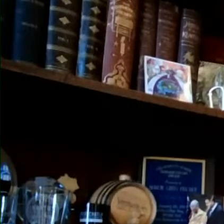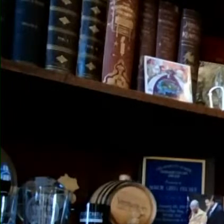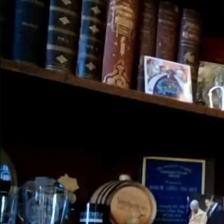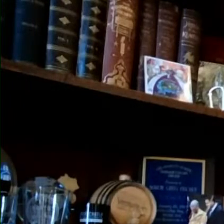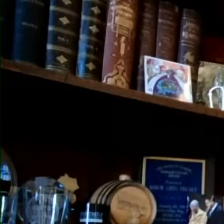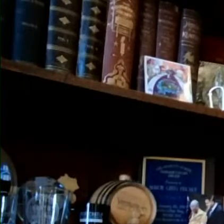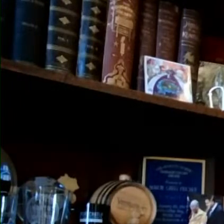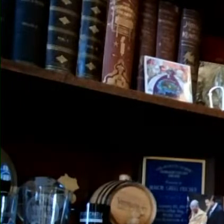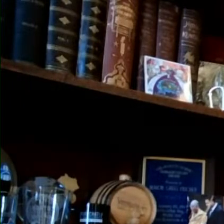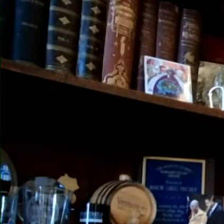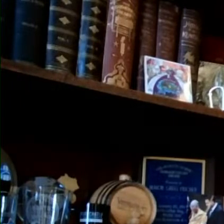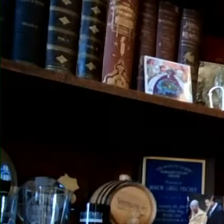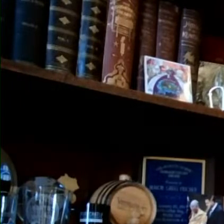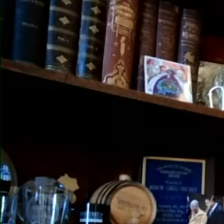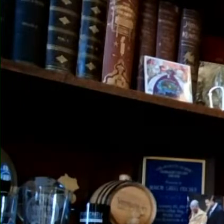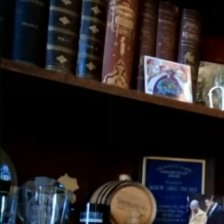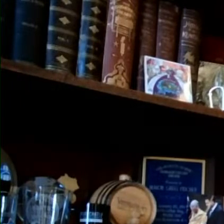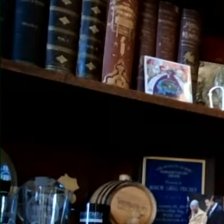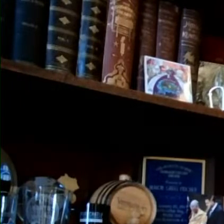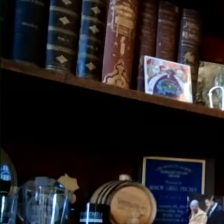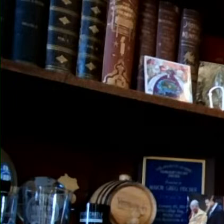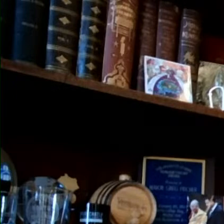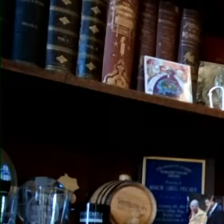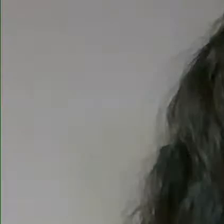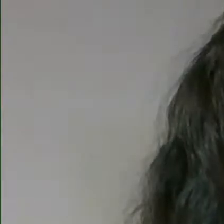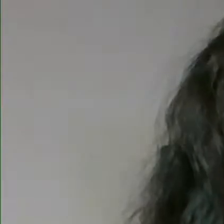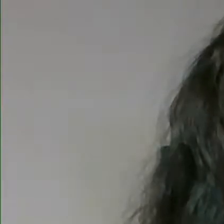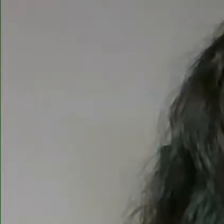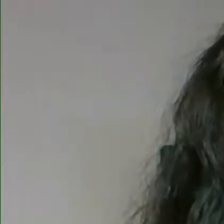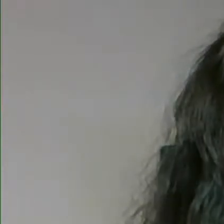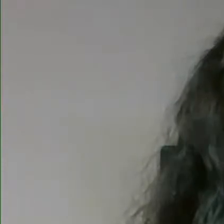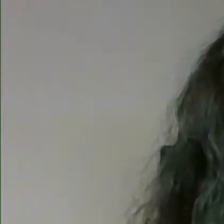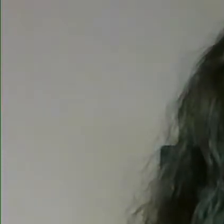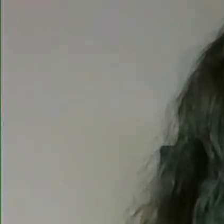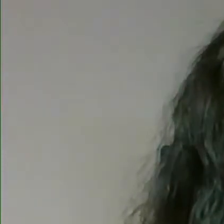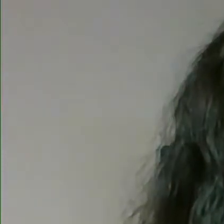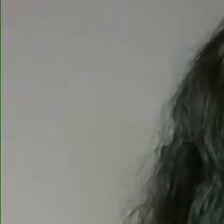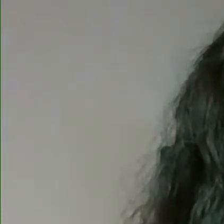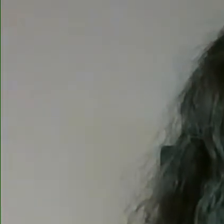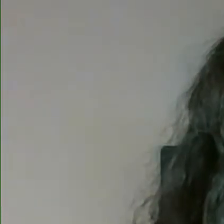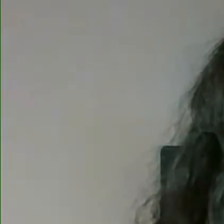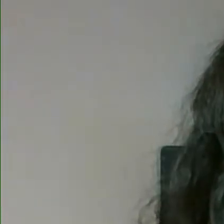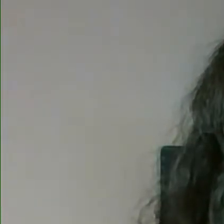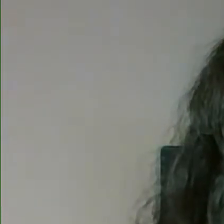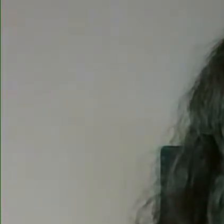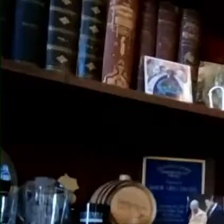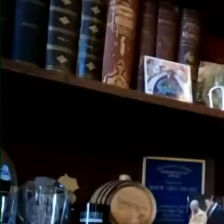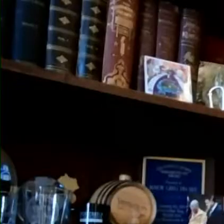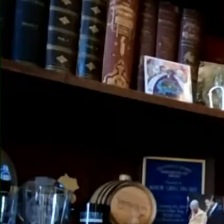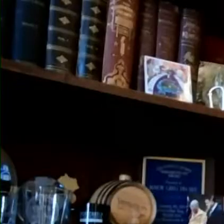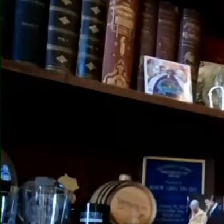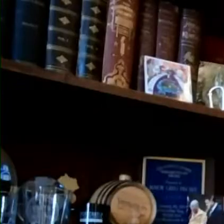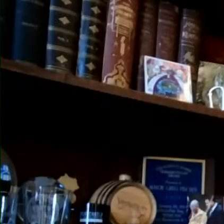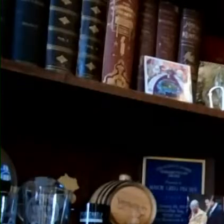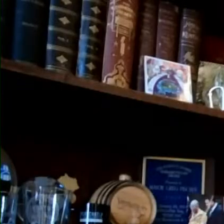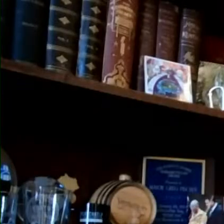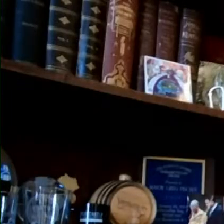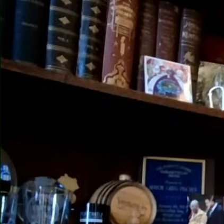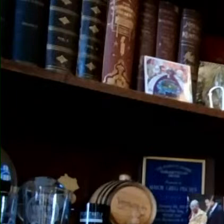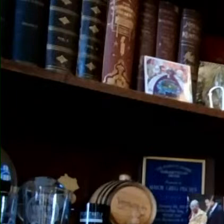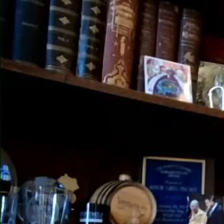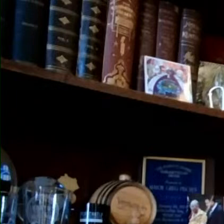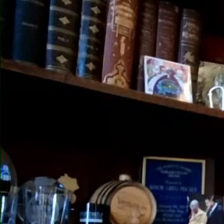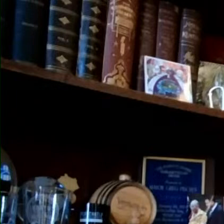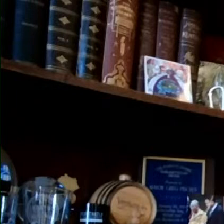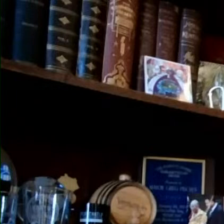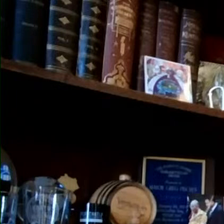reported. We only get the negatives back. So, but We're not getting all of the negatives, correct? the important thing is the trend that we see,